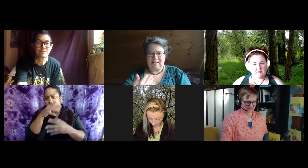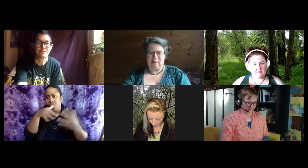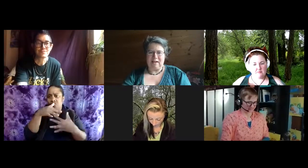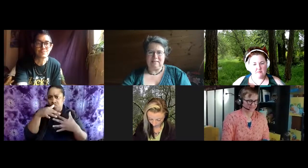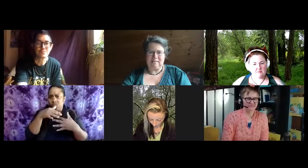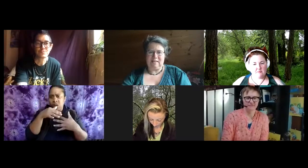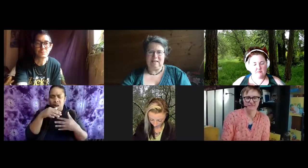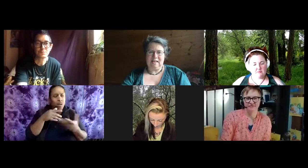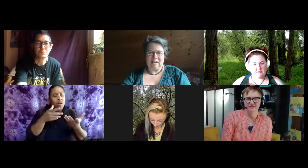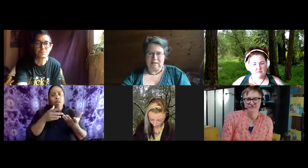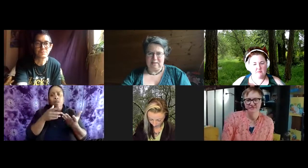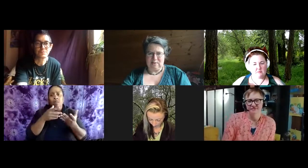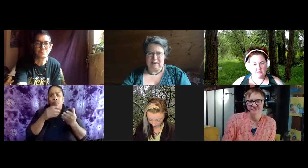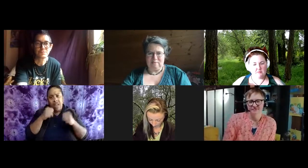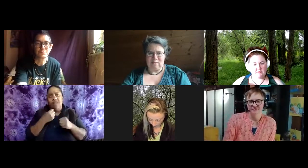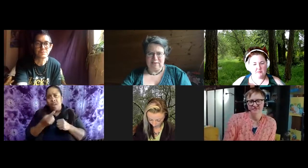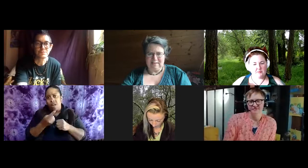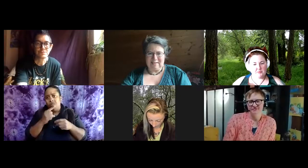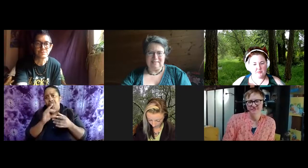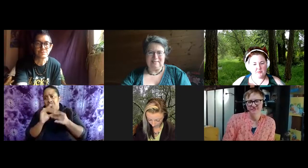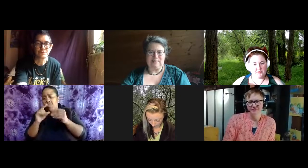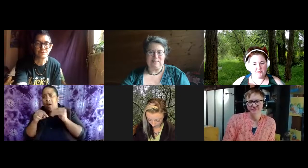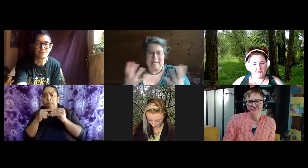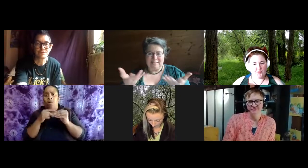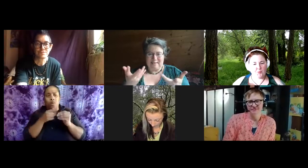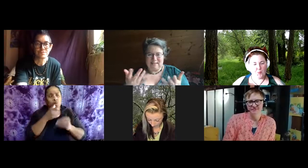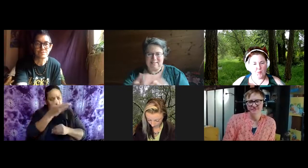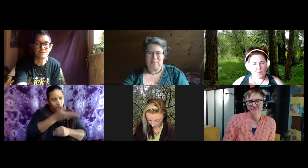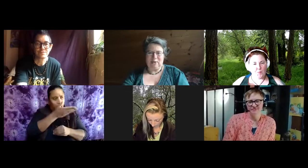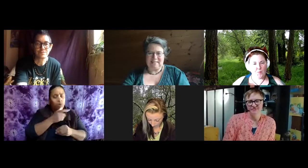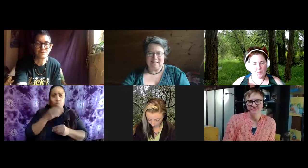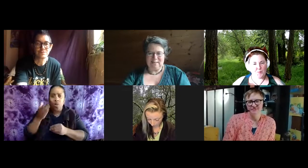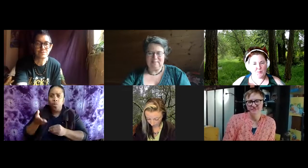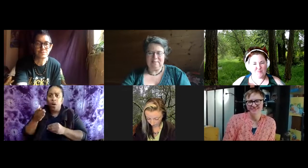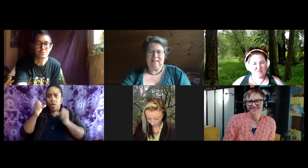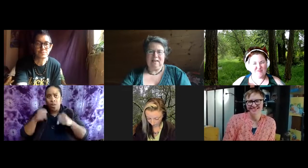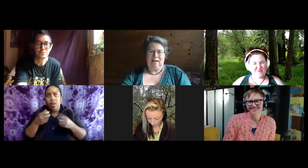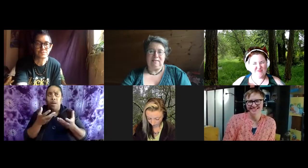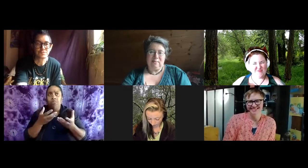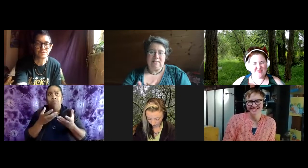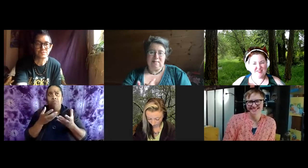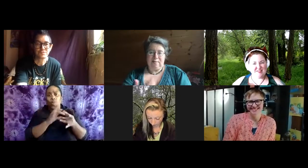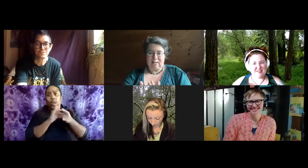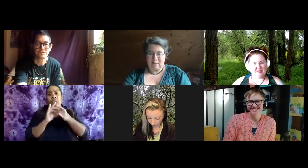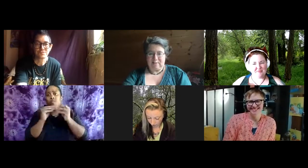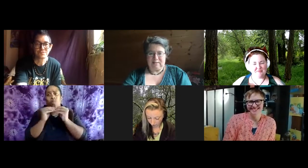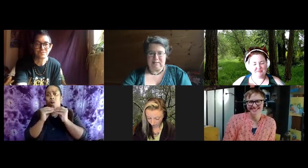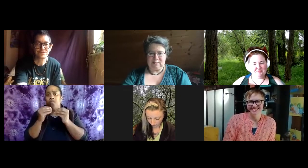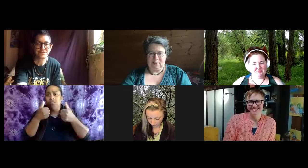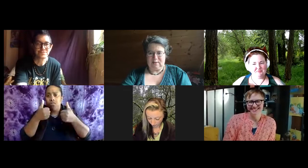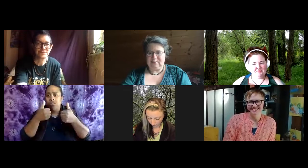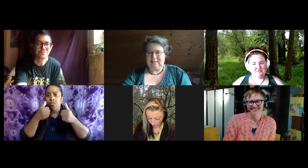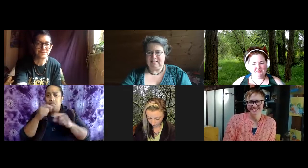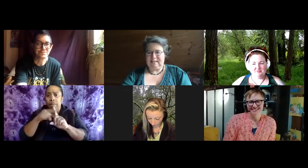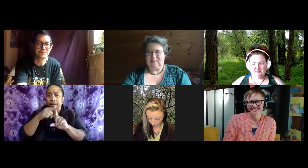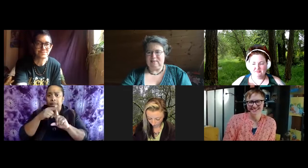and interactions and ways that you can have more fun and dance energetically more together. Also, maybe there might be other people that would